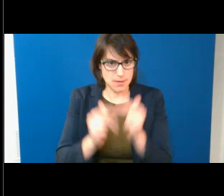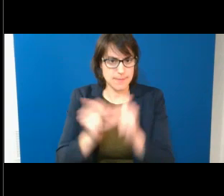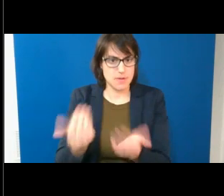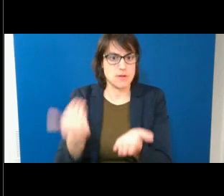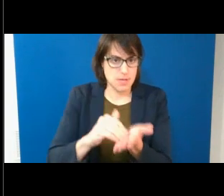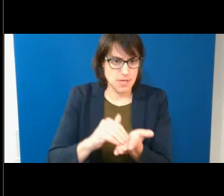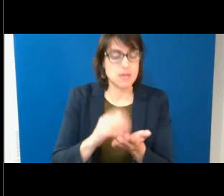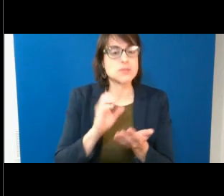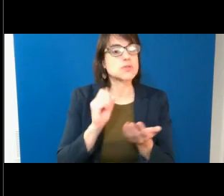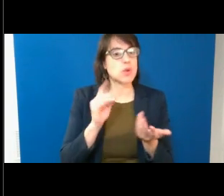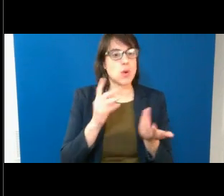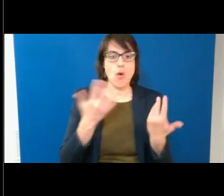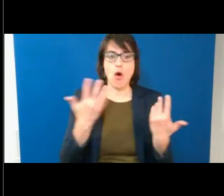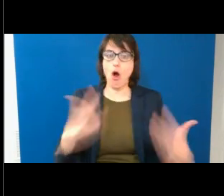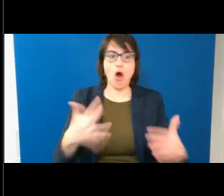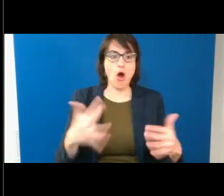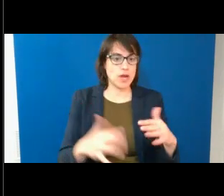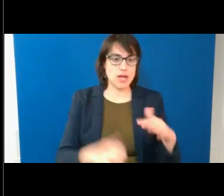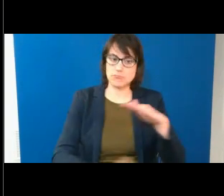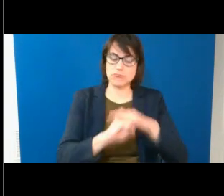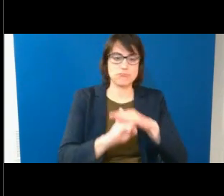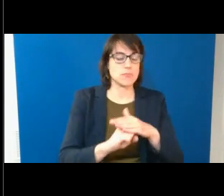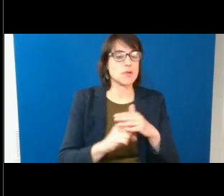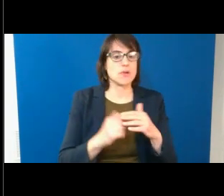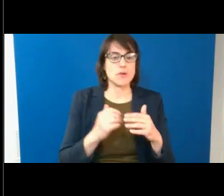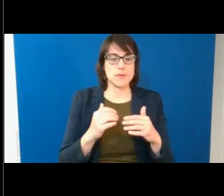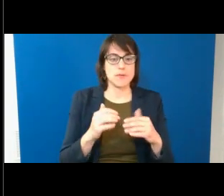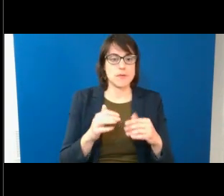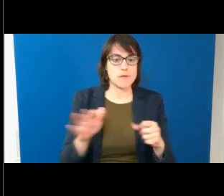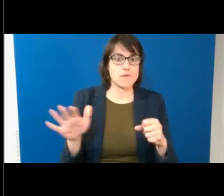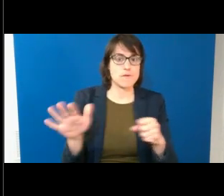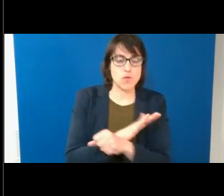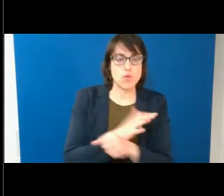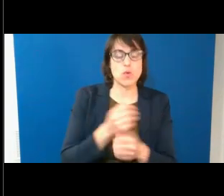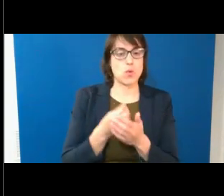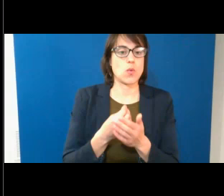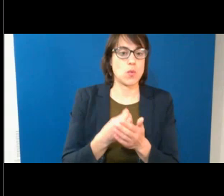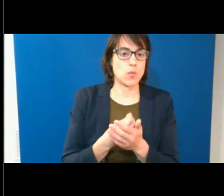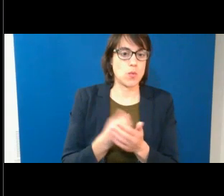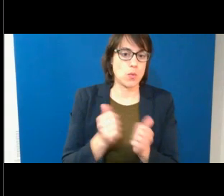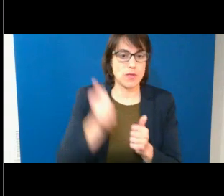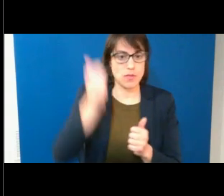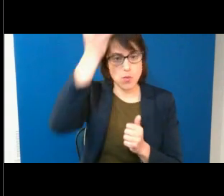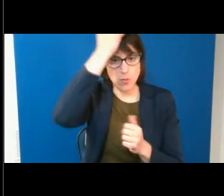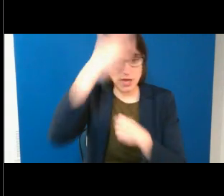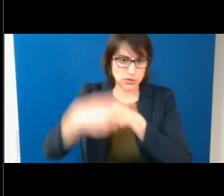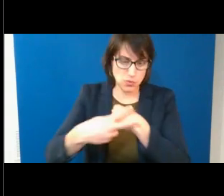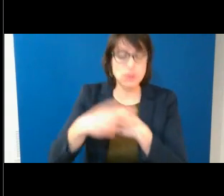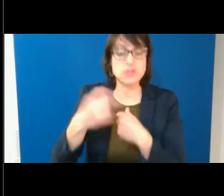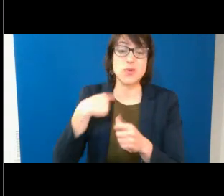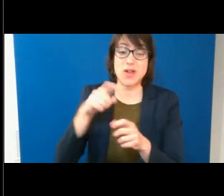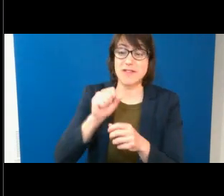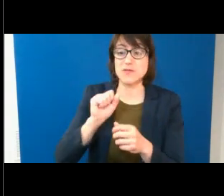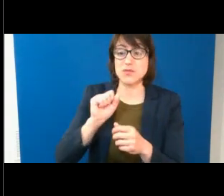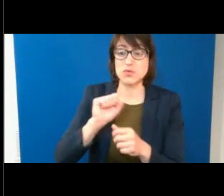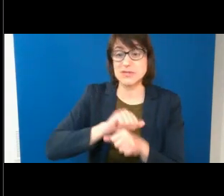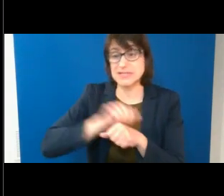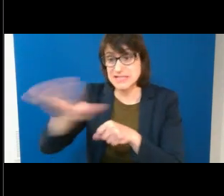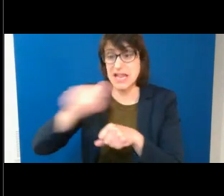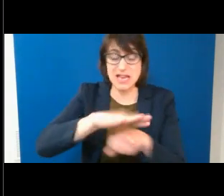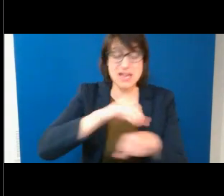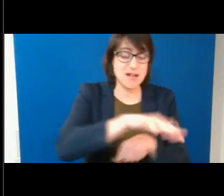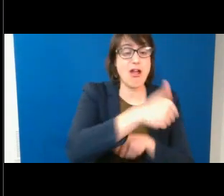so we are already shipping our waste to other counties and even other states. And this final bullet here is reflective of